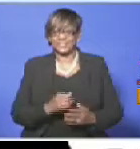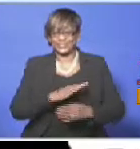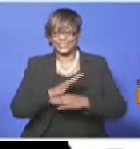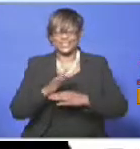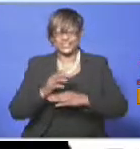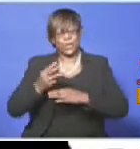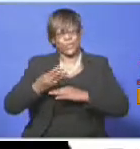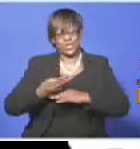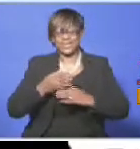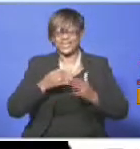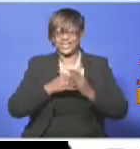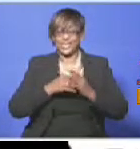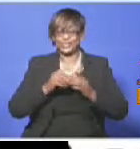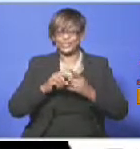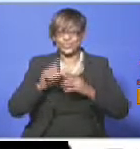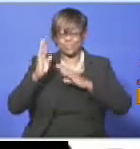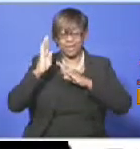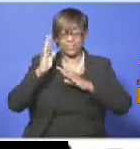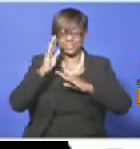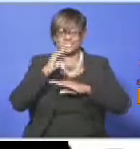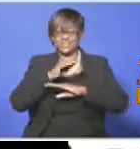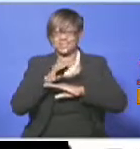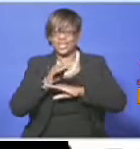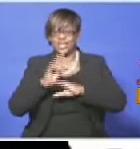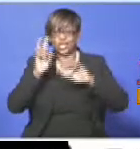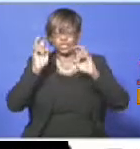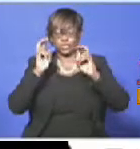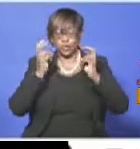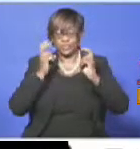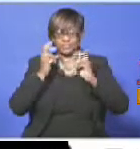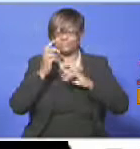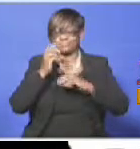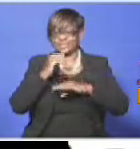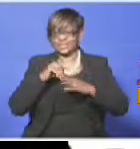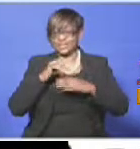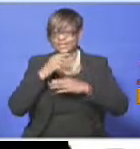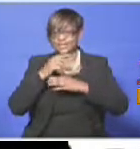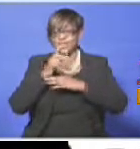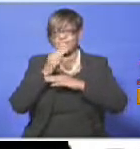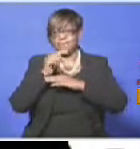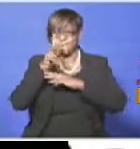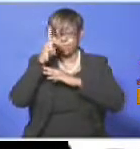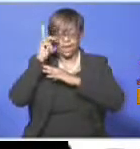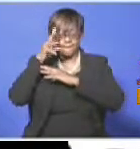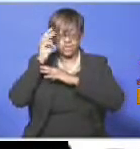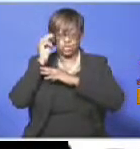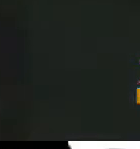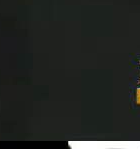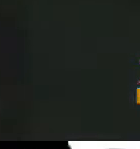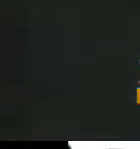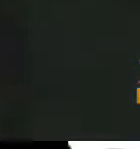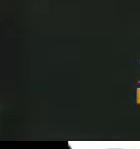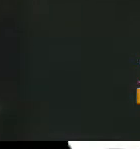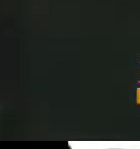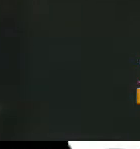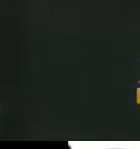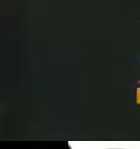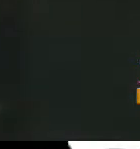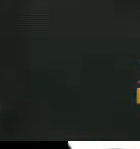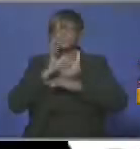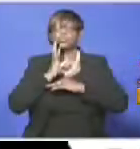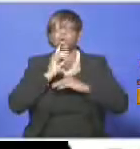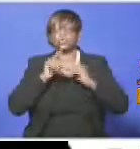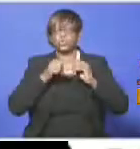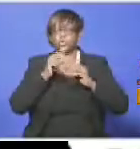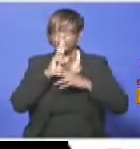Good evening and welcome again to the Bahamas Tonight. Topping the news this evening, Prime Minister the Most Honorable Dr. Hubert Minnis will virtually address the